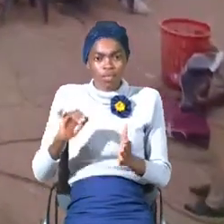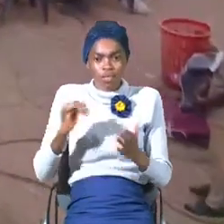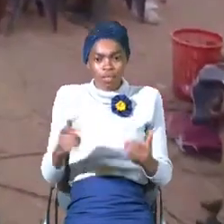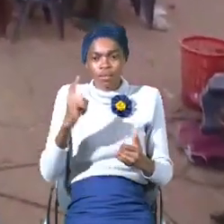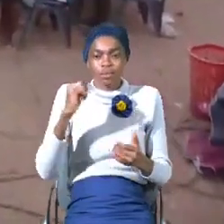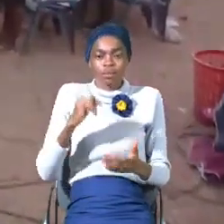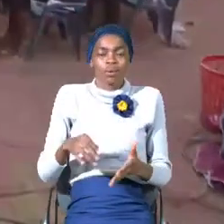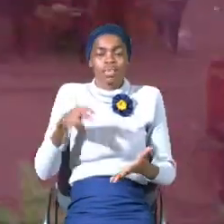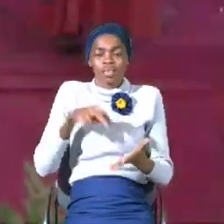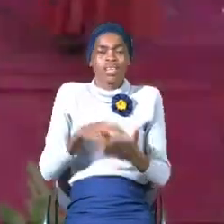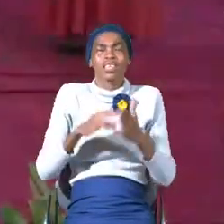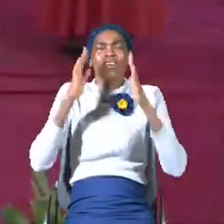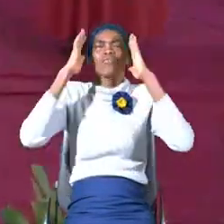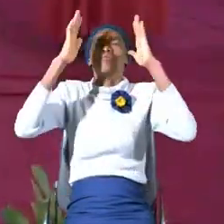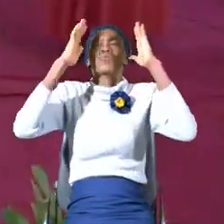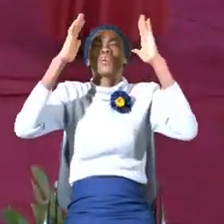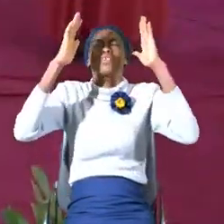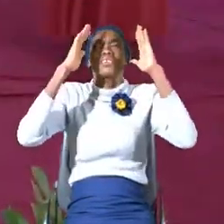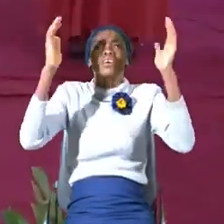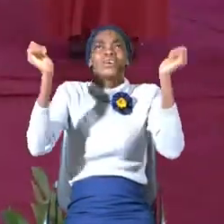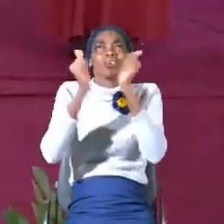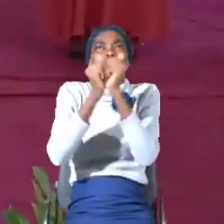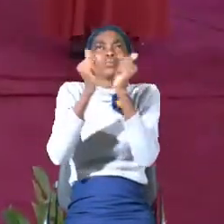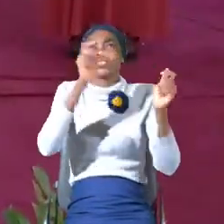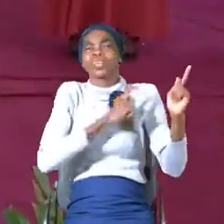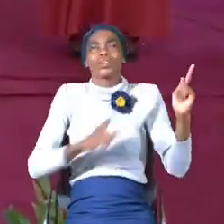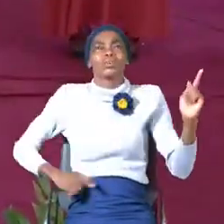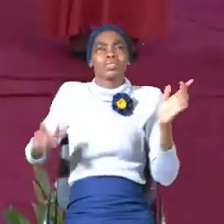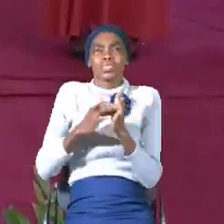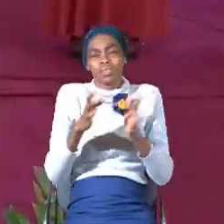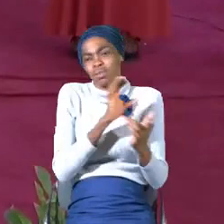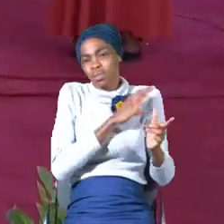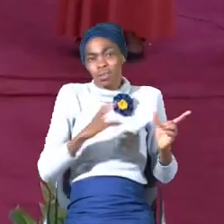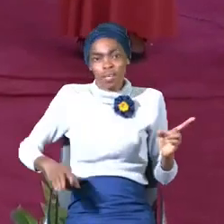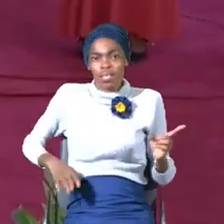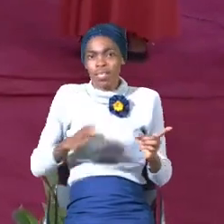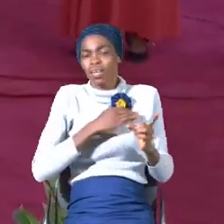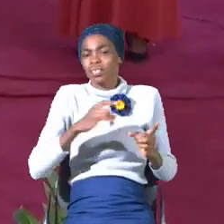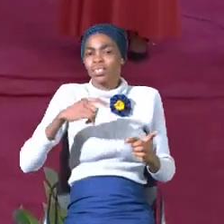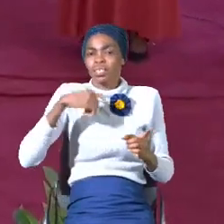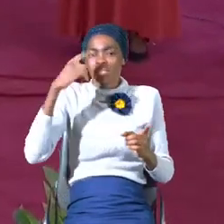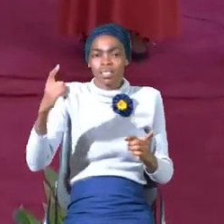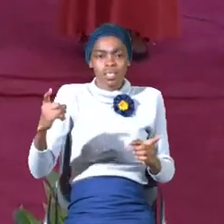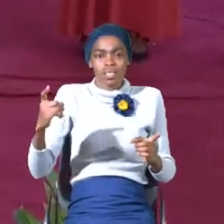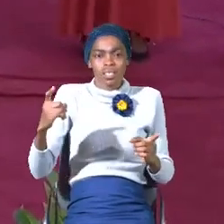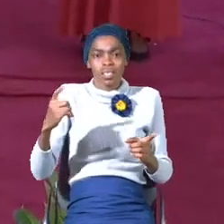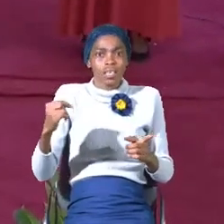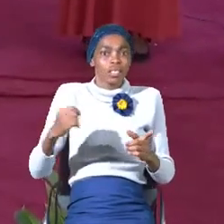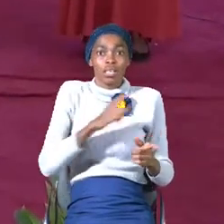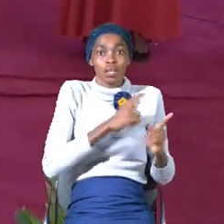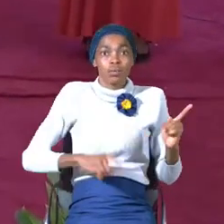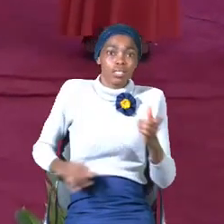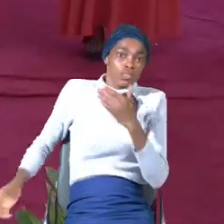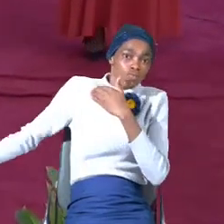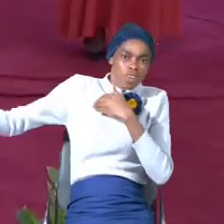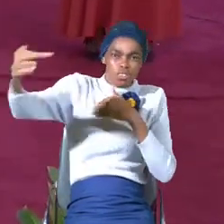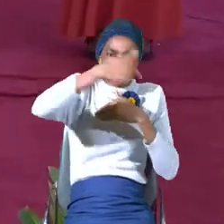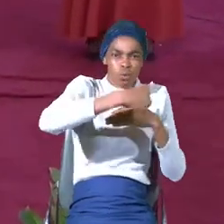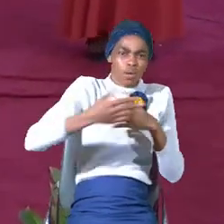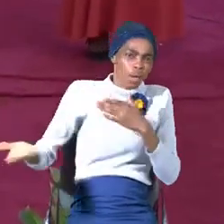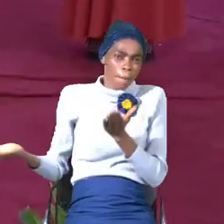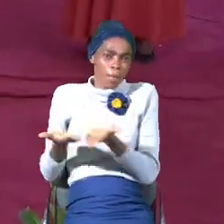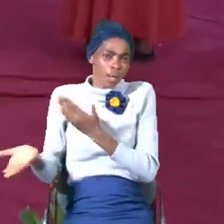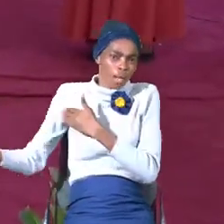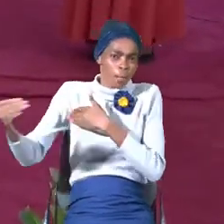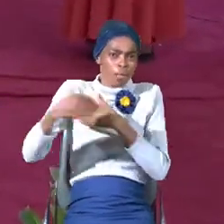to face with the Lord Jesus tonight. And I sense that the Lord is restoring lost